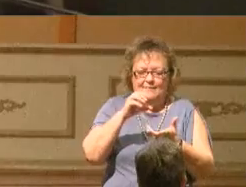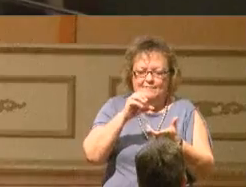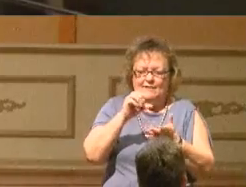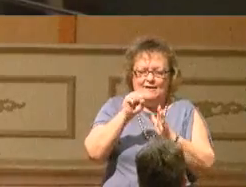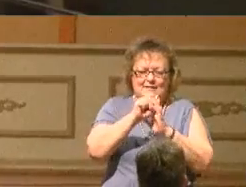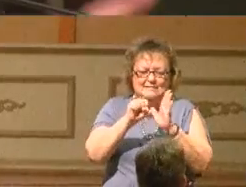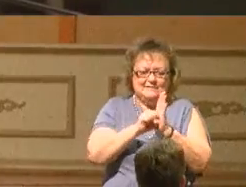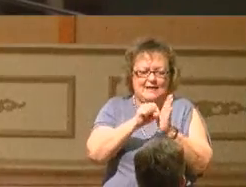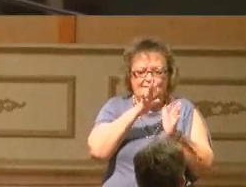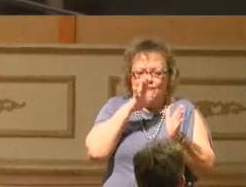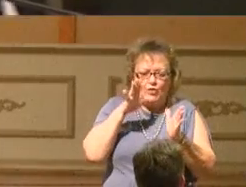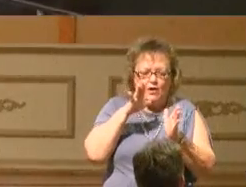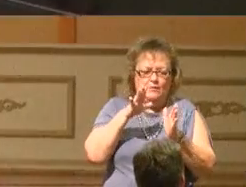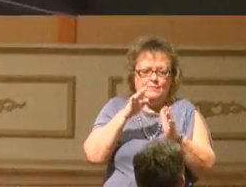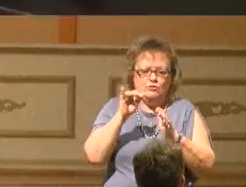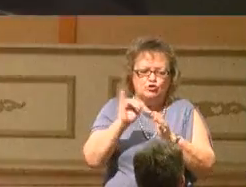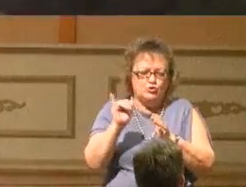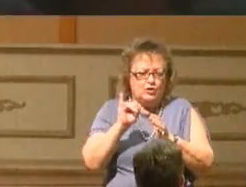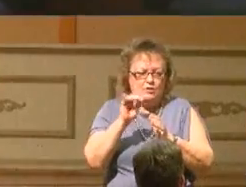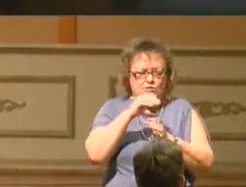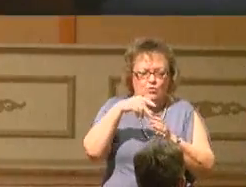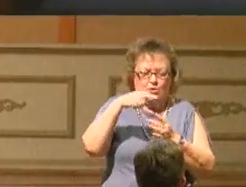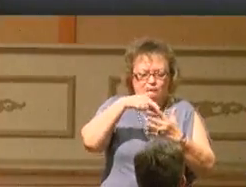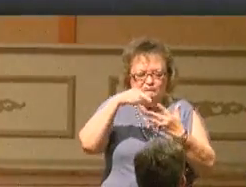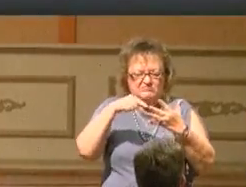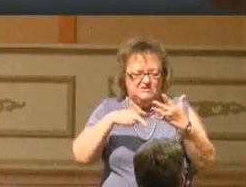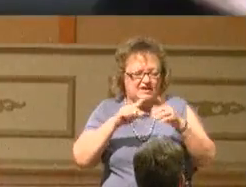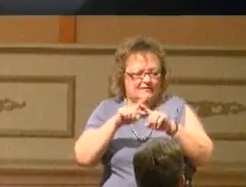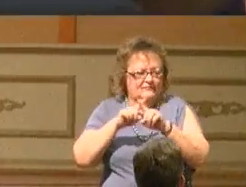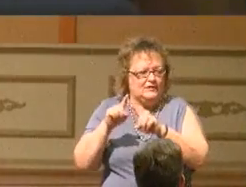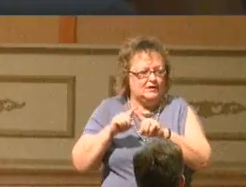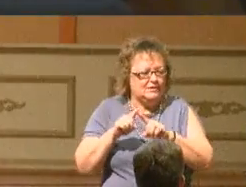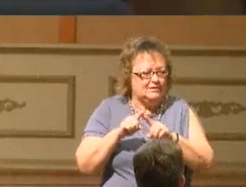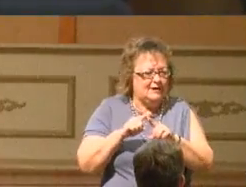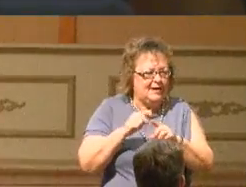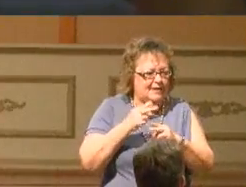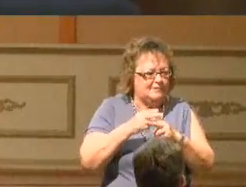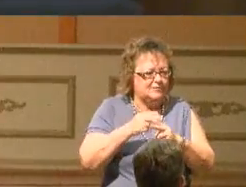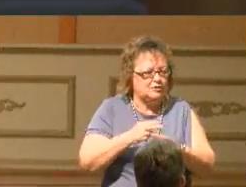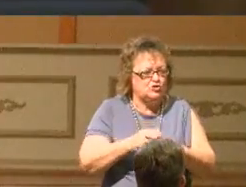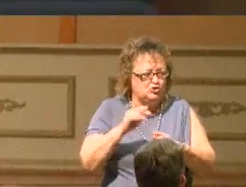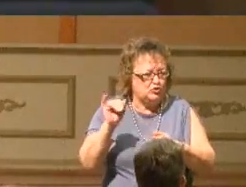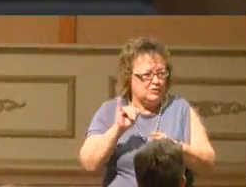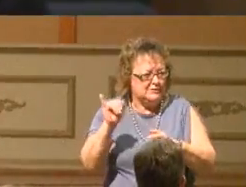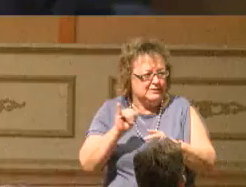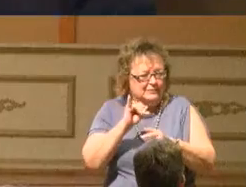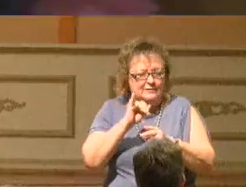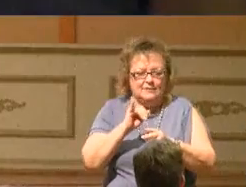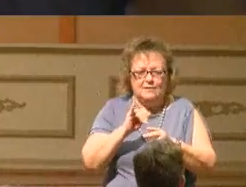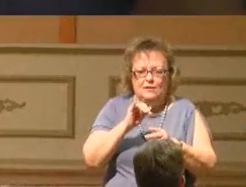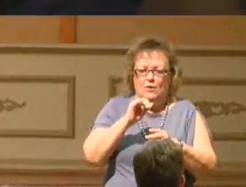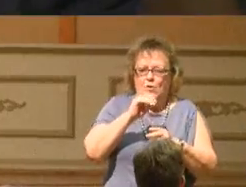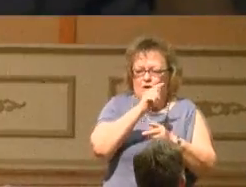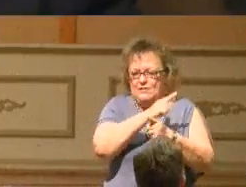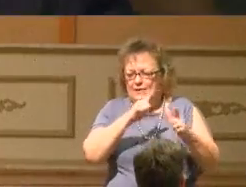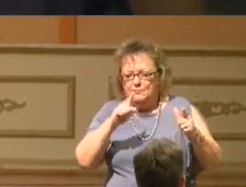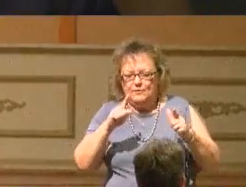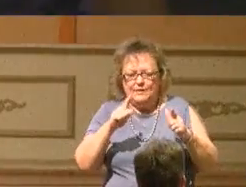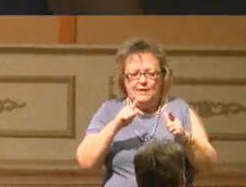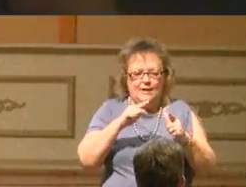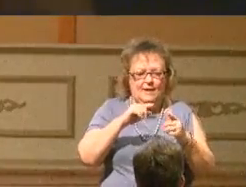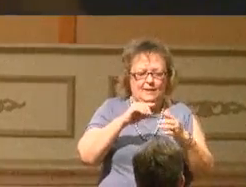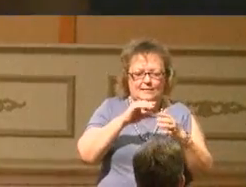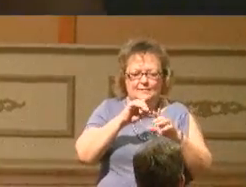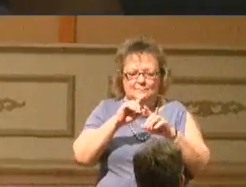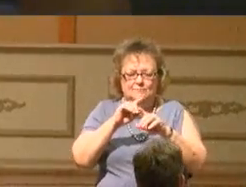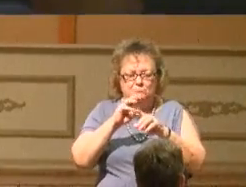insurance or Prudential insurance or Progressive insurance or Liberty Mutual insurance. You get all